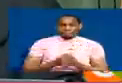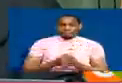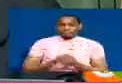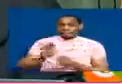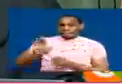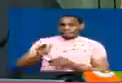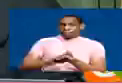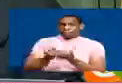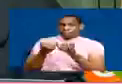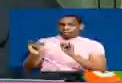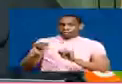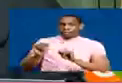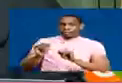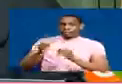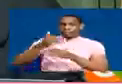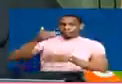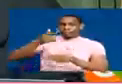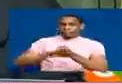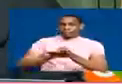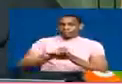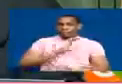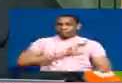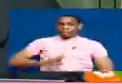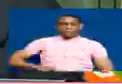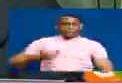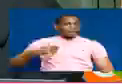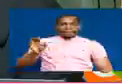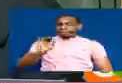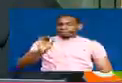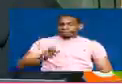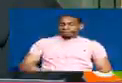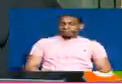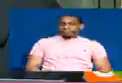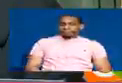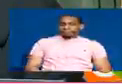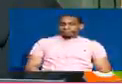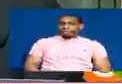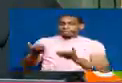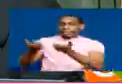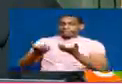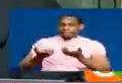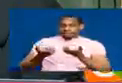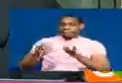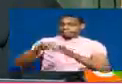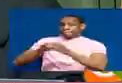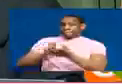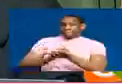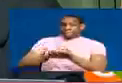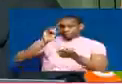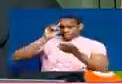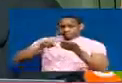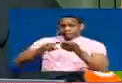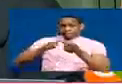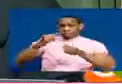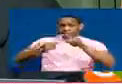The Independent Electoral and Boundaries Commission does not have the requisite quorum for